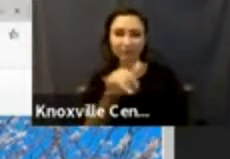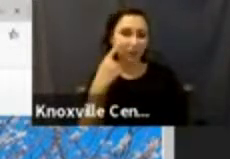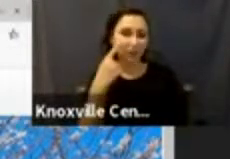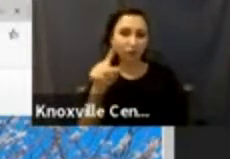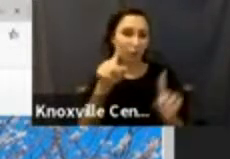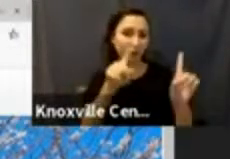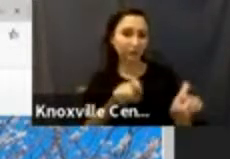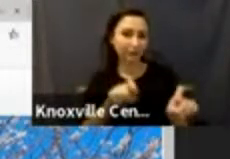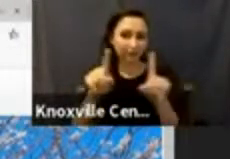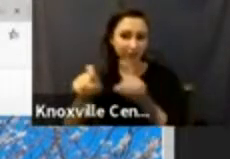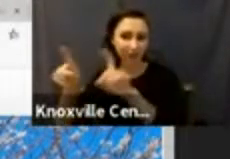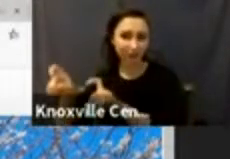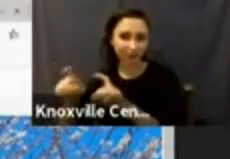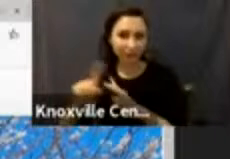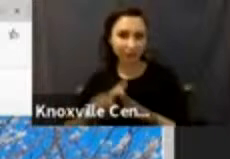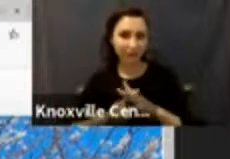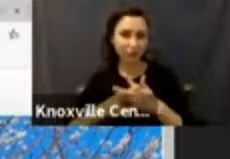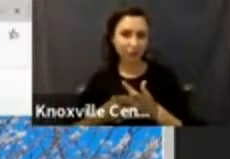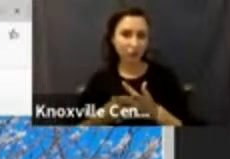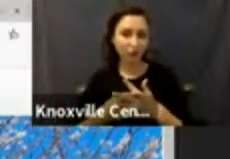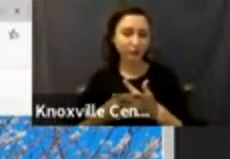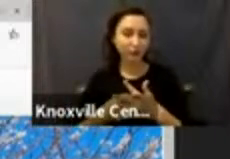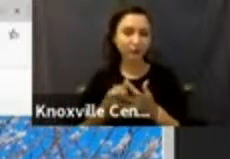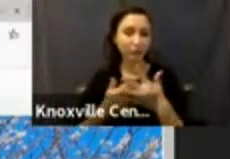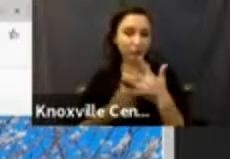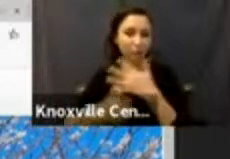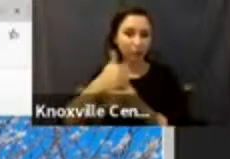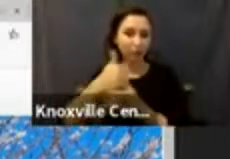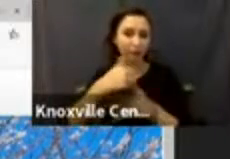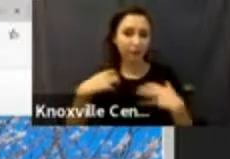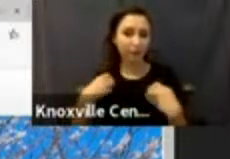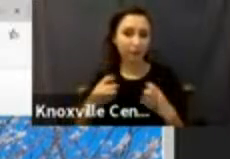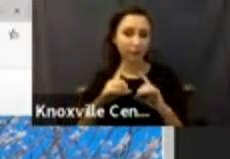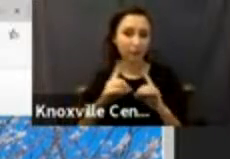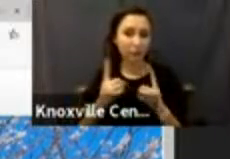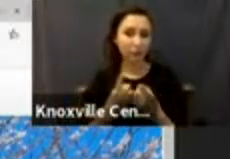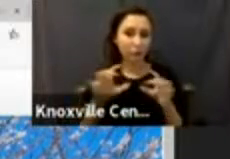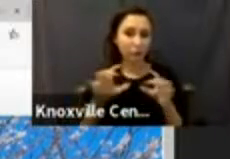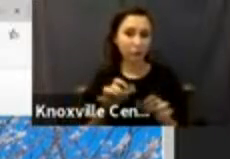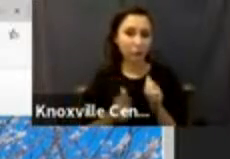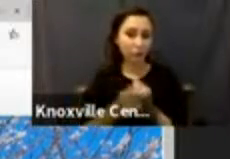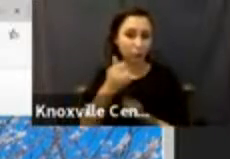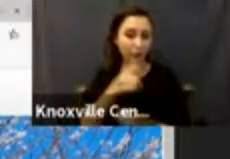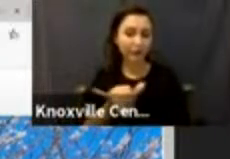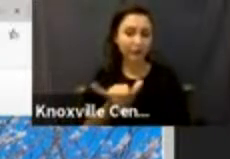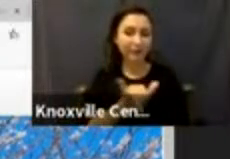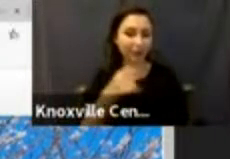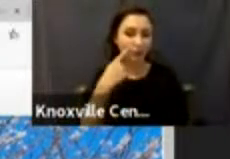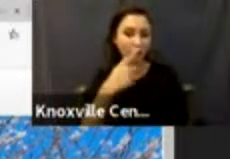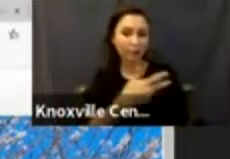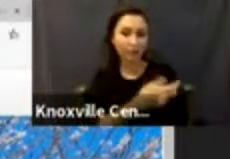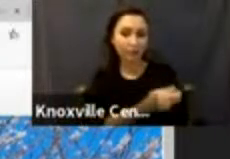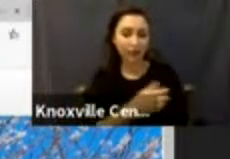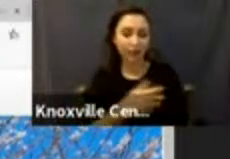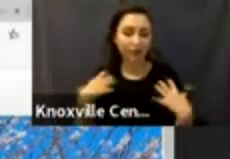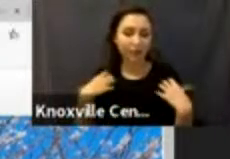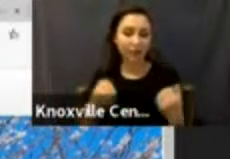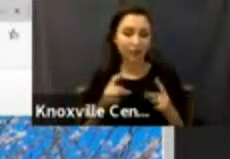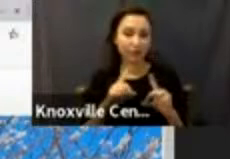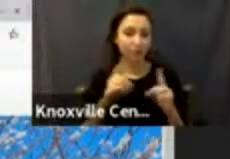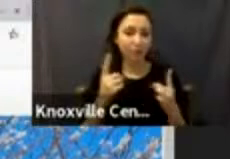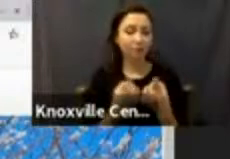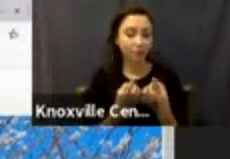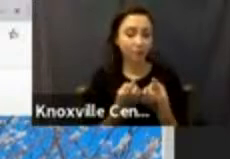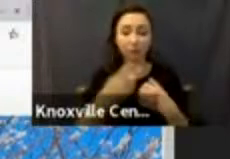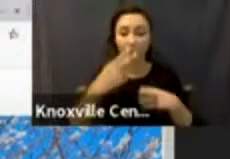testing, where it started out as primarily the health department doing a lot of it, the same with vaccines, the health department and certainly